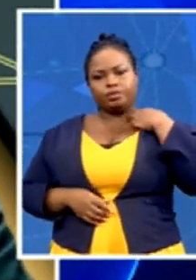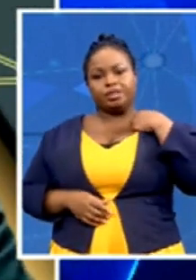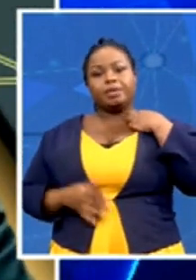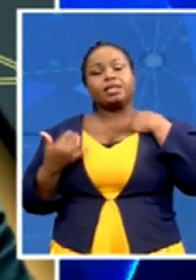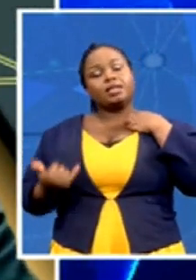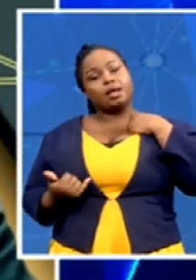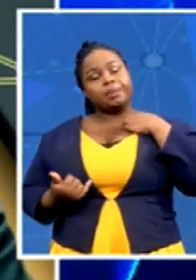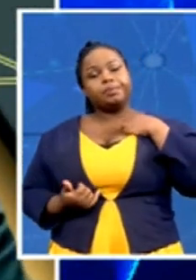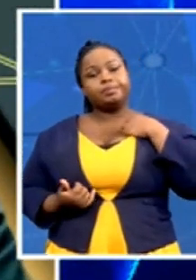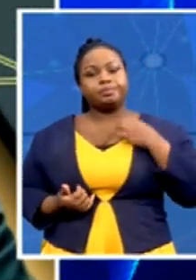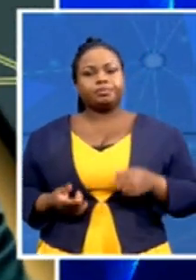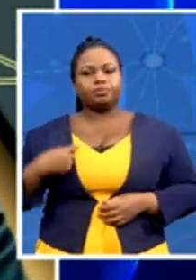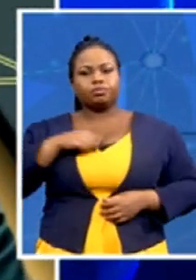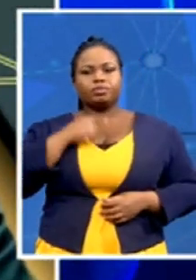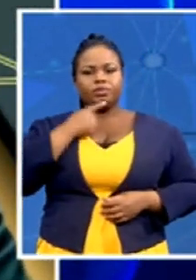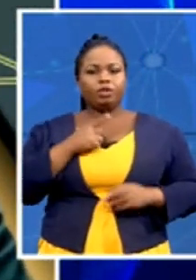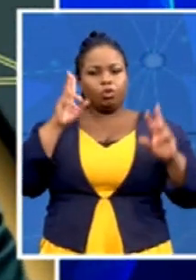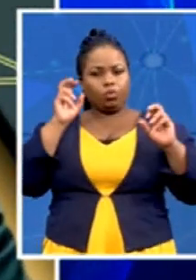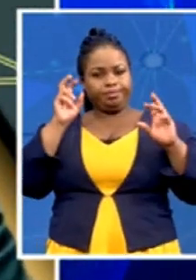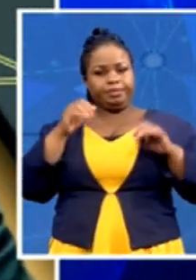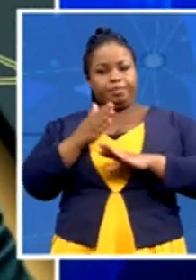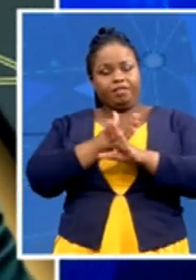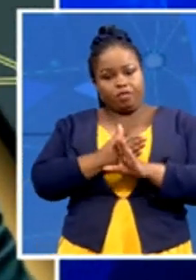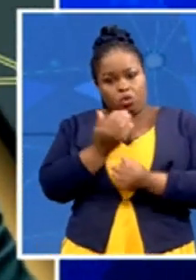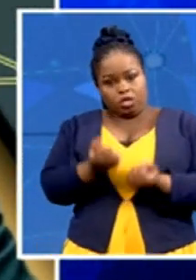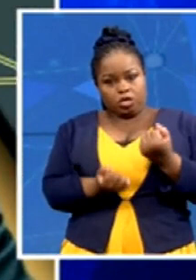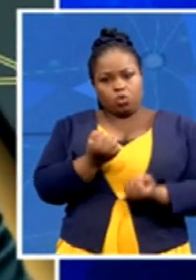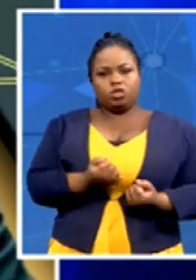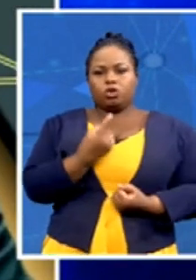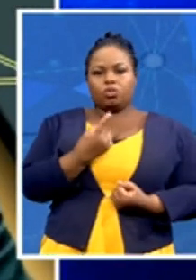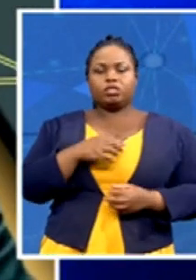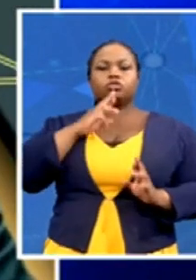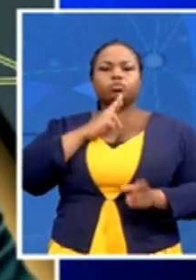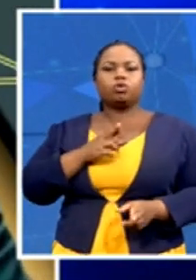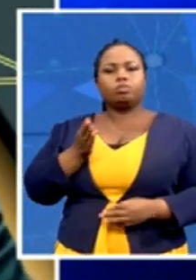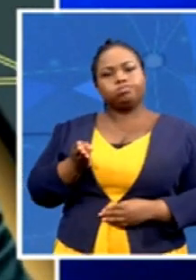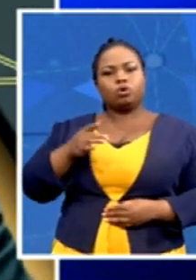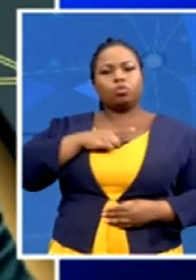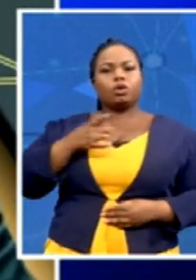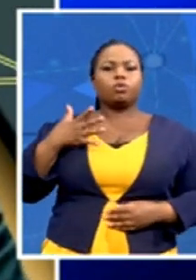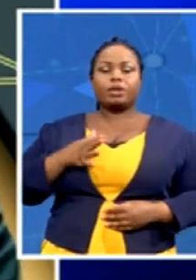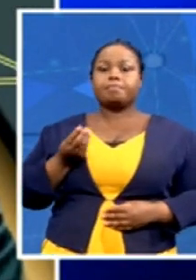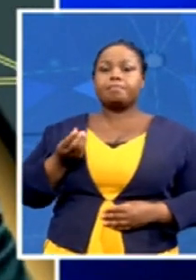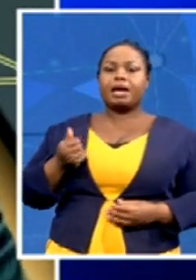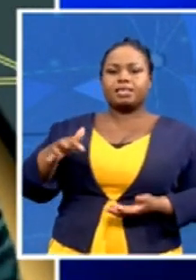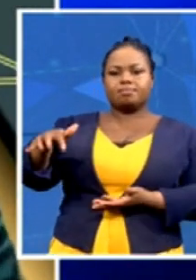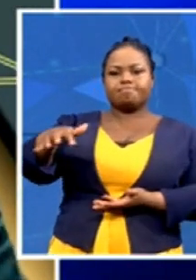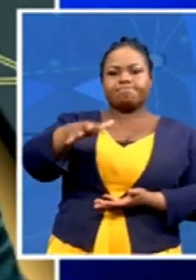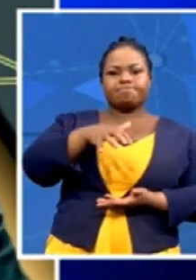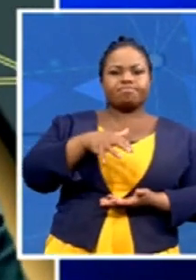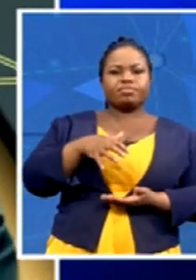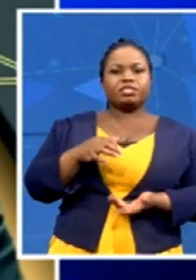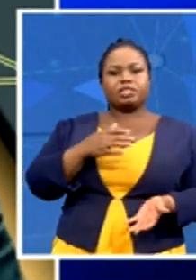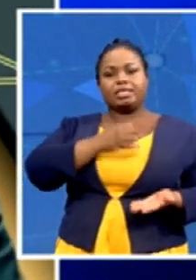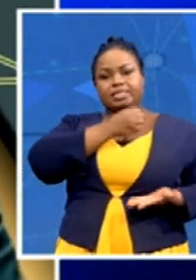the tribunal, he's one of the respondents there, because we need to get the money that he has received from this contract. And we have